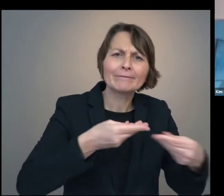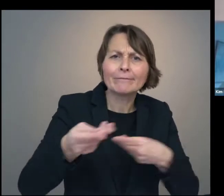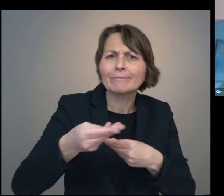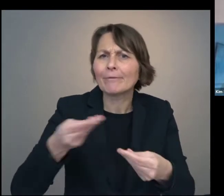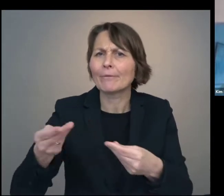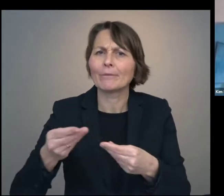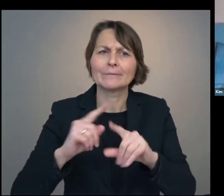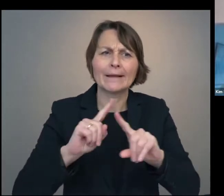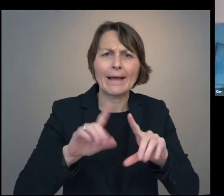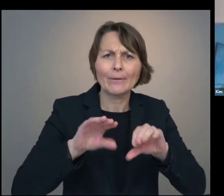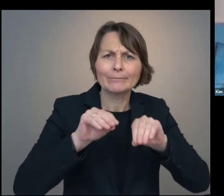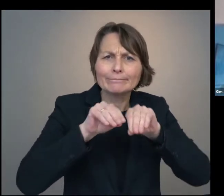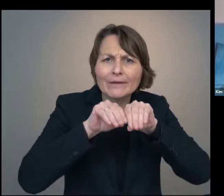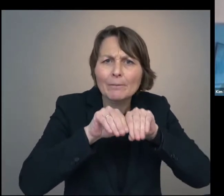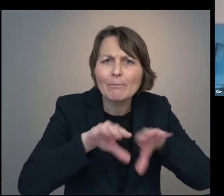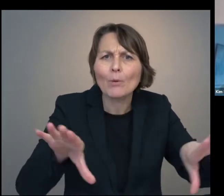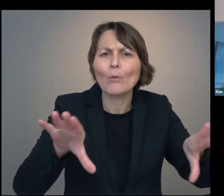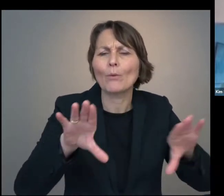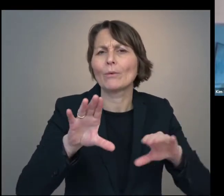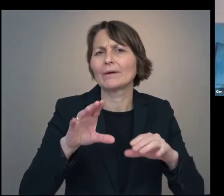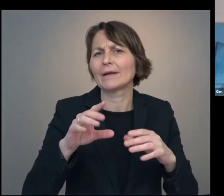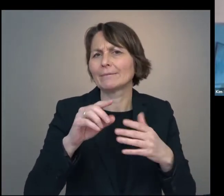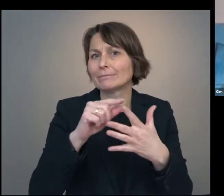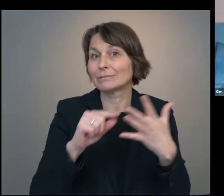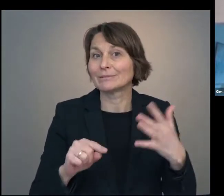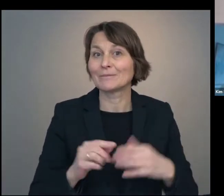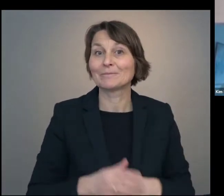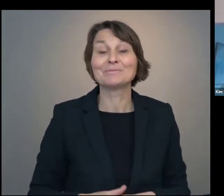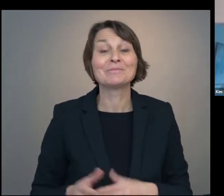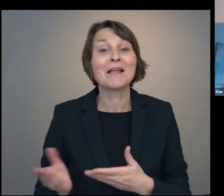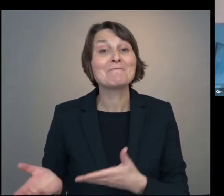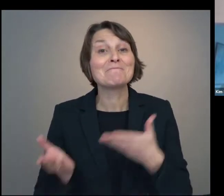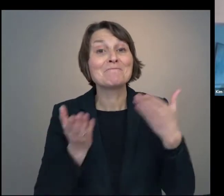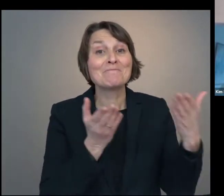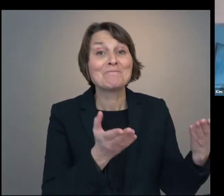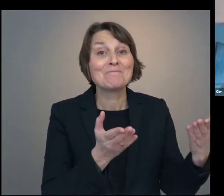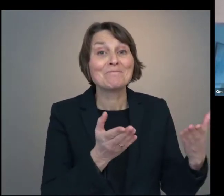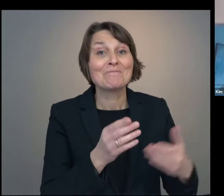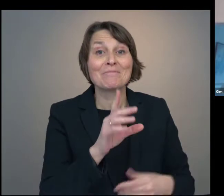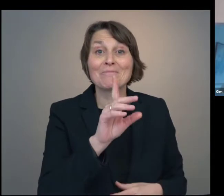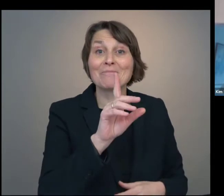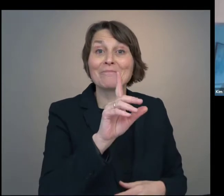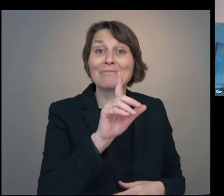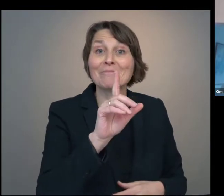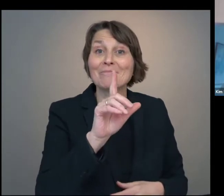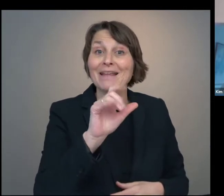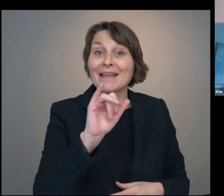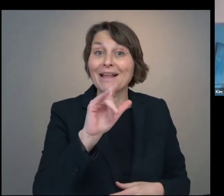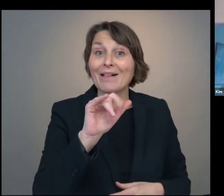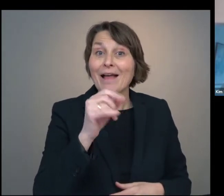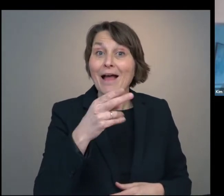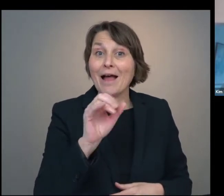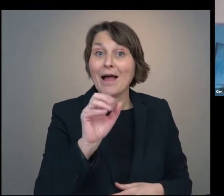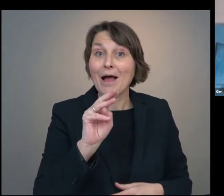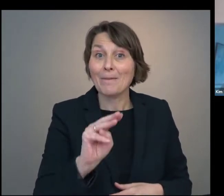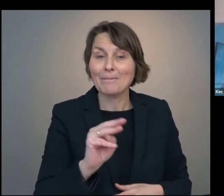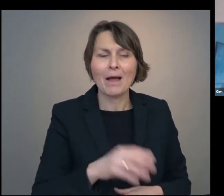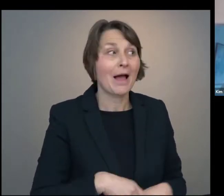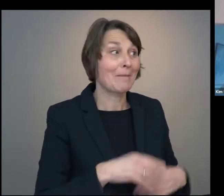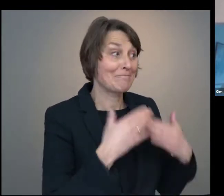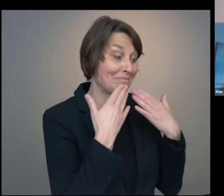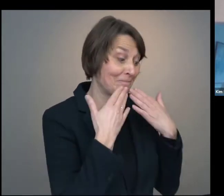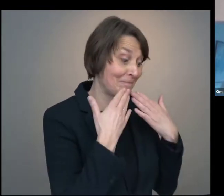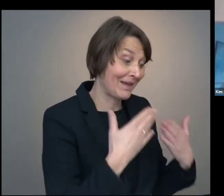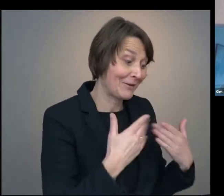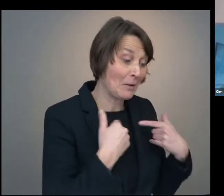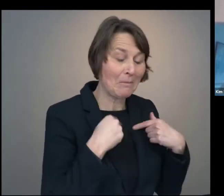offerings like forms and deploy and like that. And Ilham. Oh, thanks, Filip. I guess I